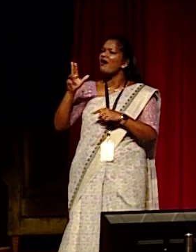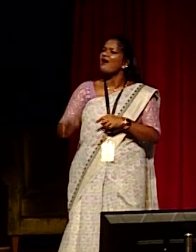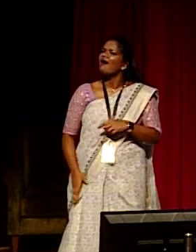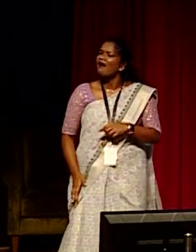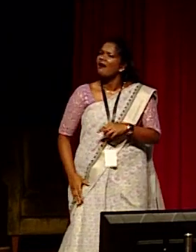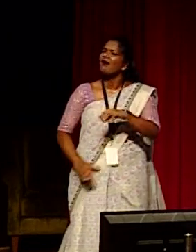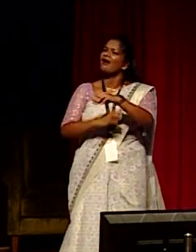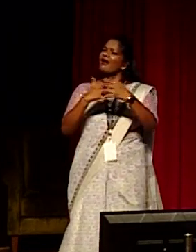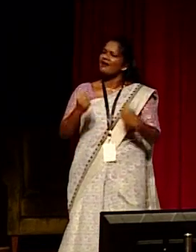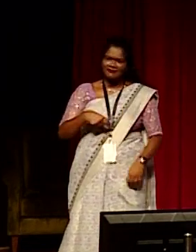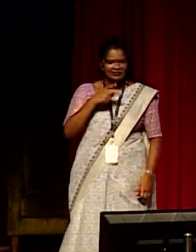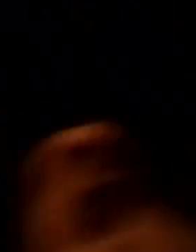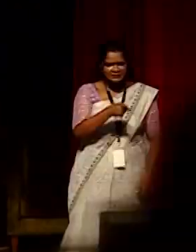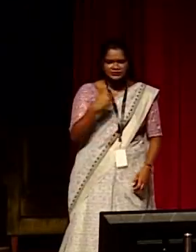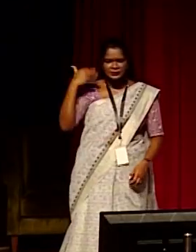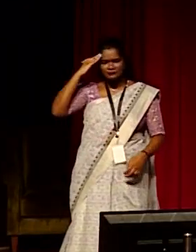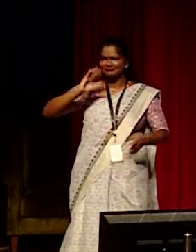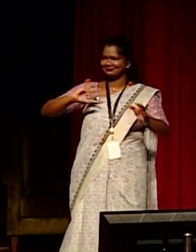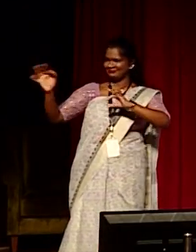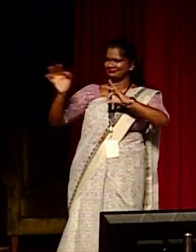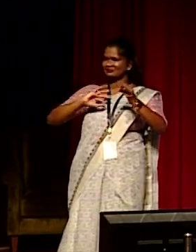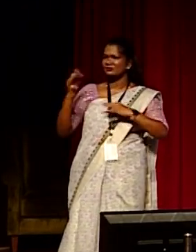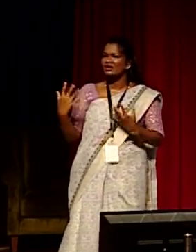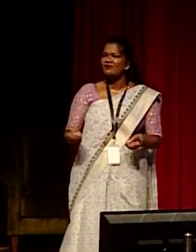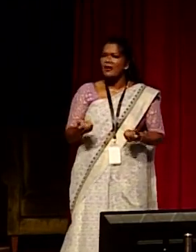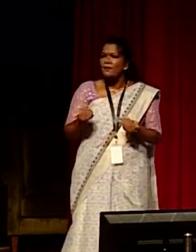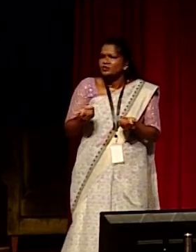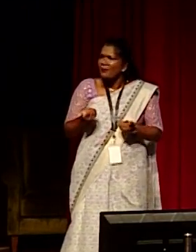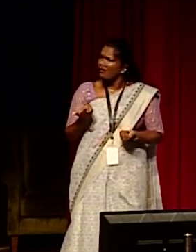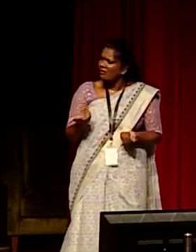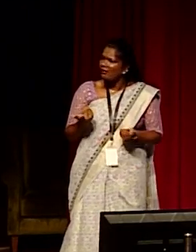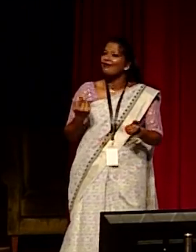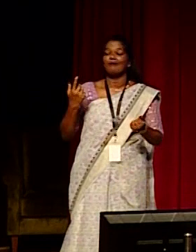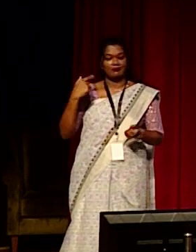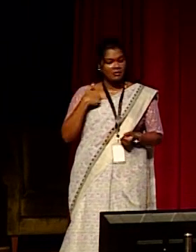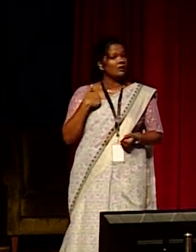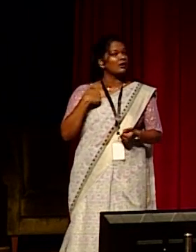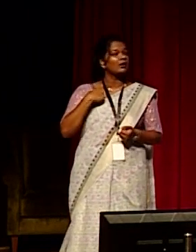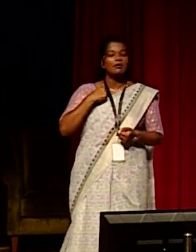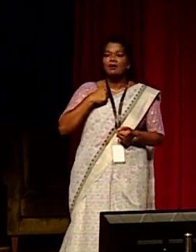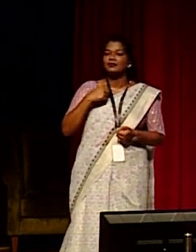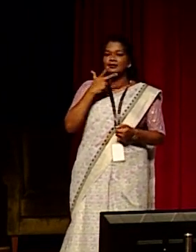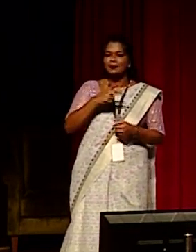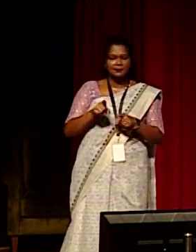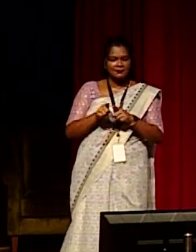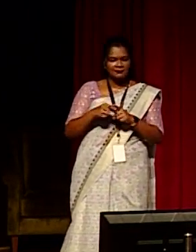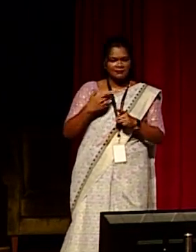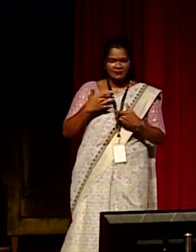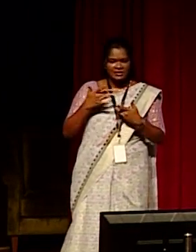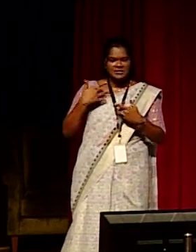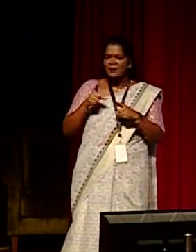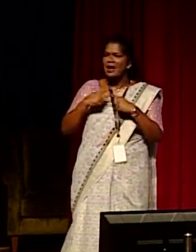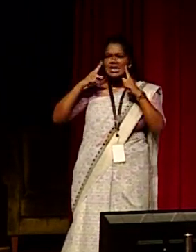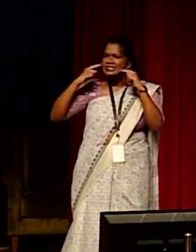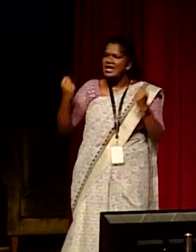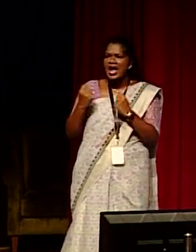Now, if you have seen her on stage, which it's quite possible, then I shouldn't even be here trying to talk